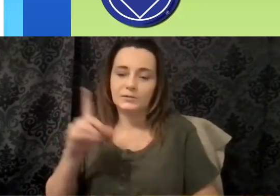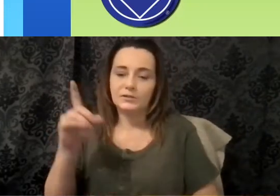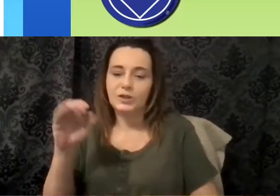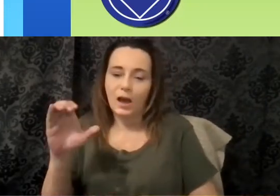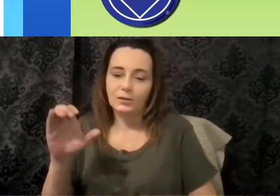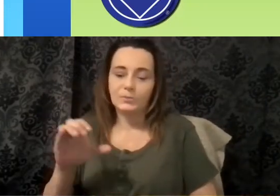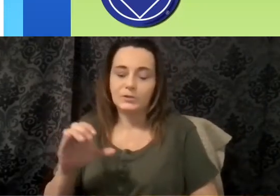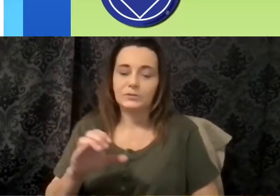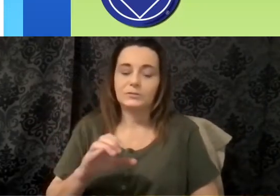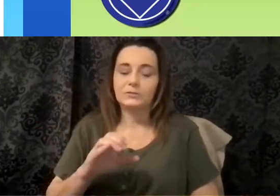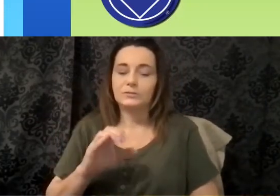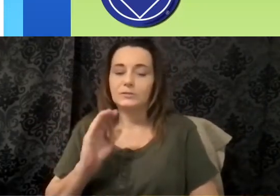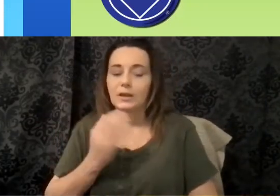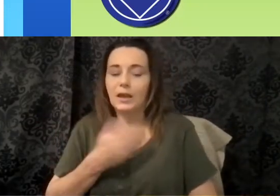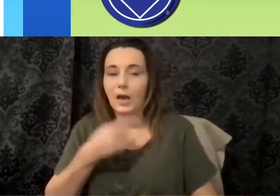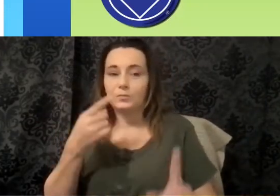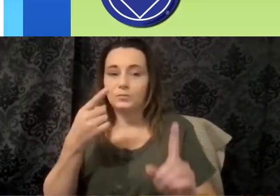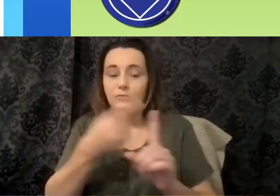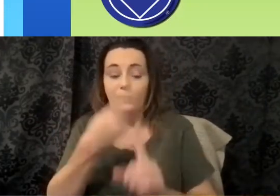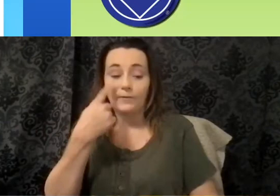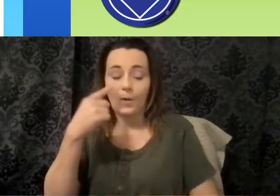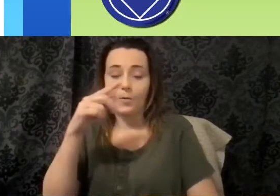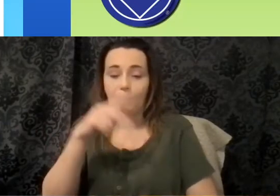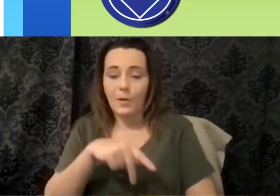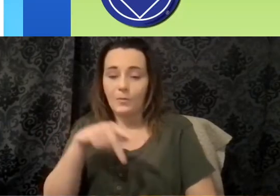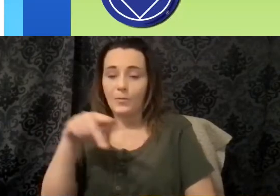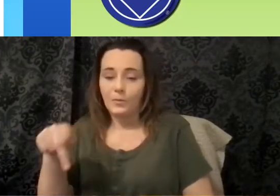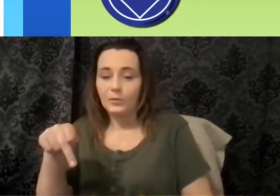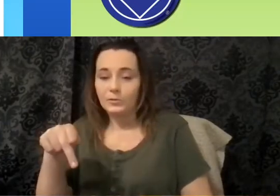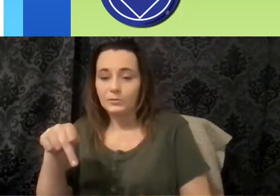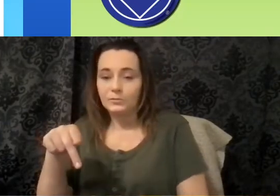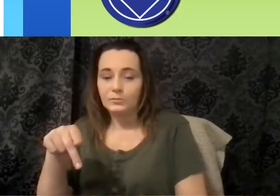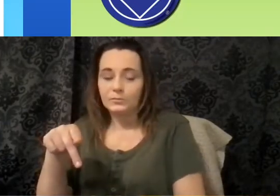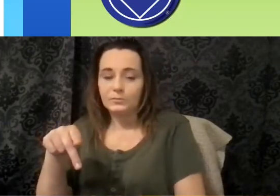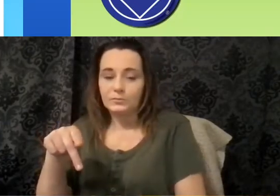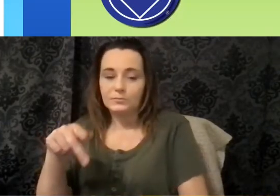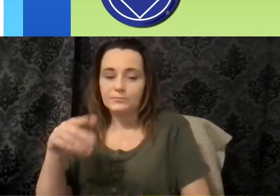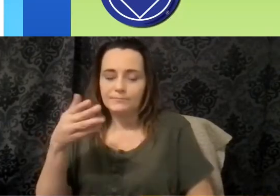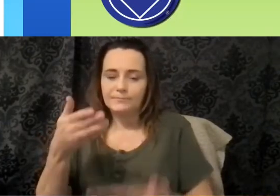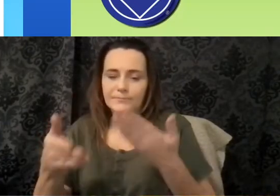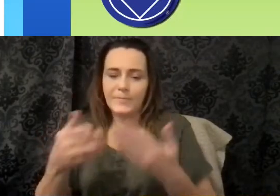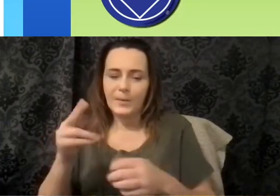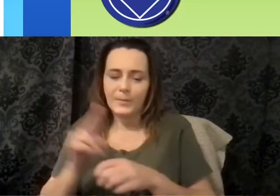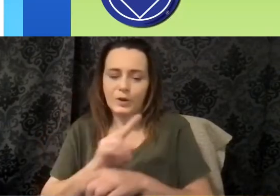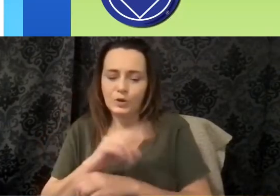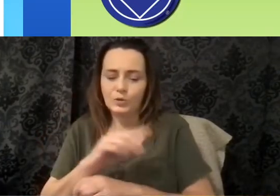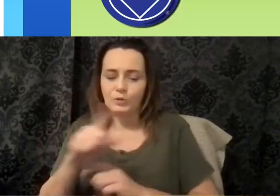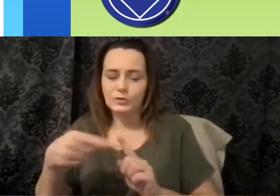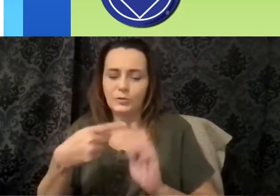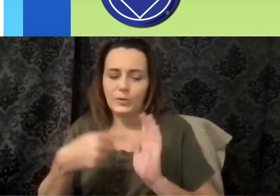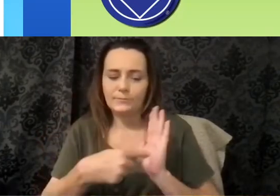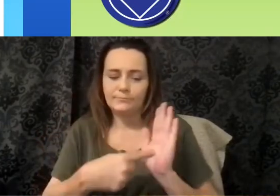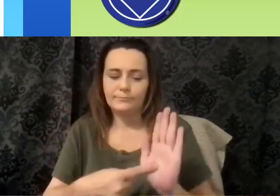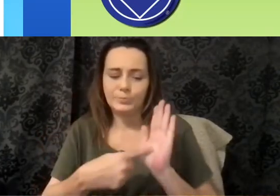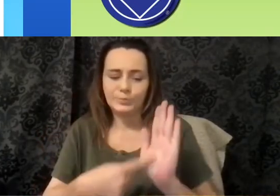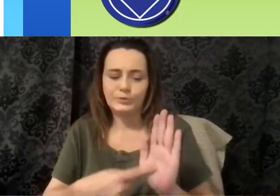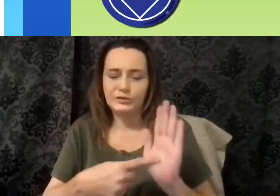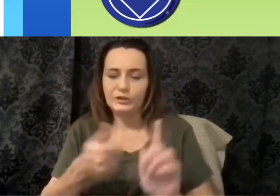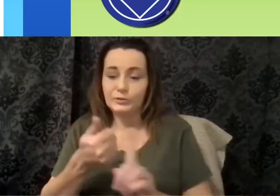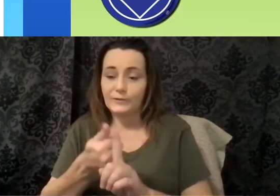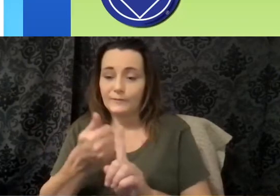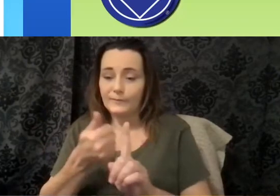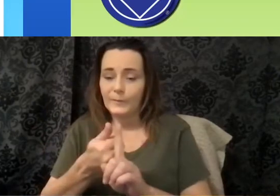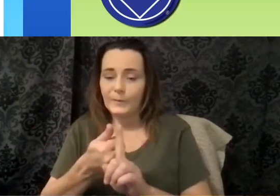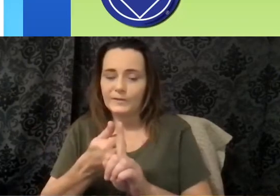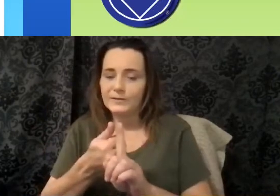Our objective in the PowerPoints, which you will obviously you might be using when you're doing the presentations yourself, it's